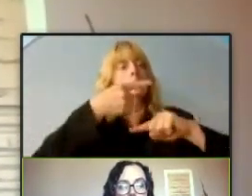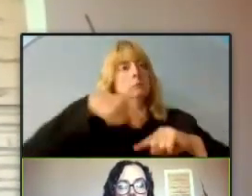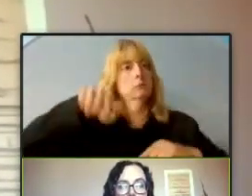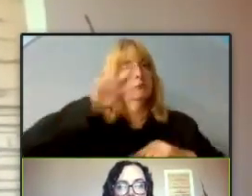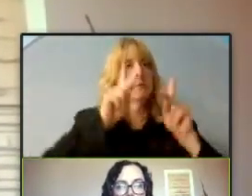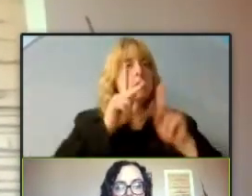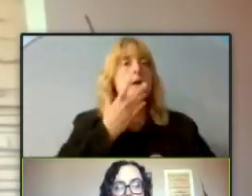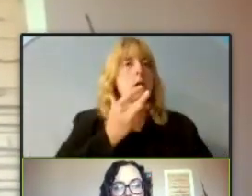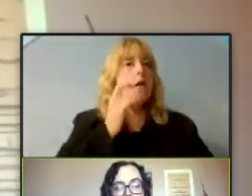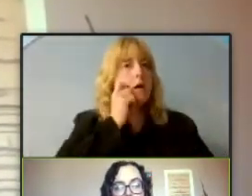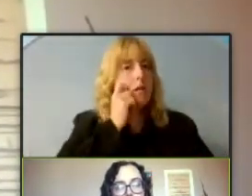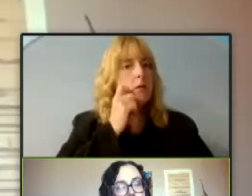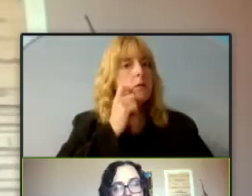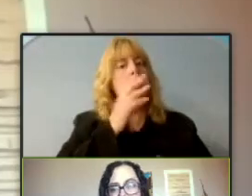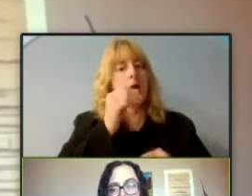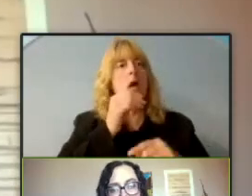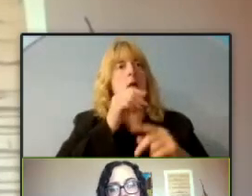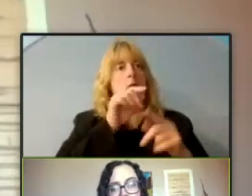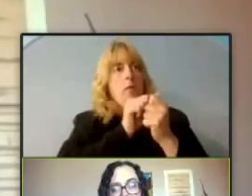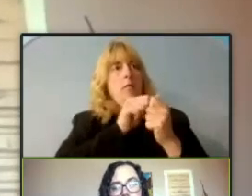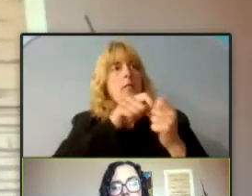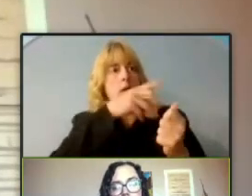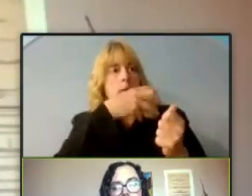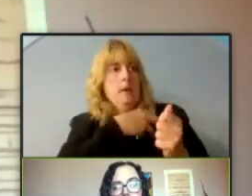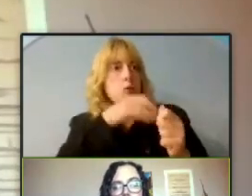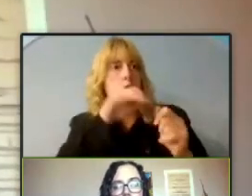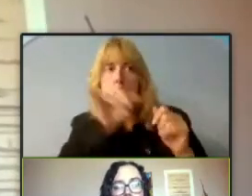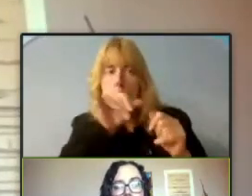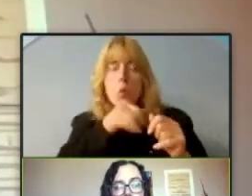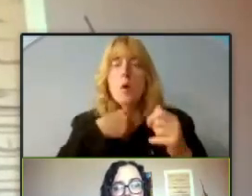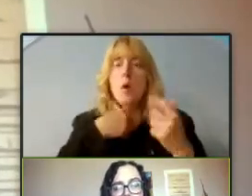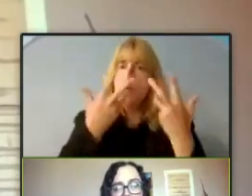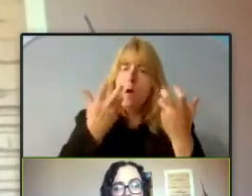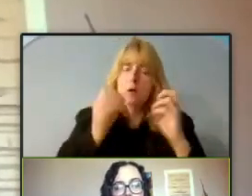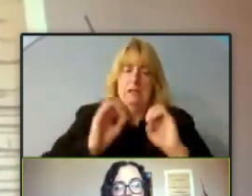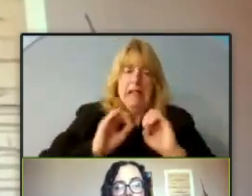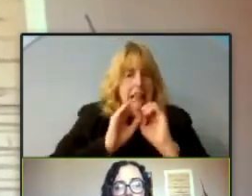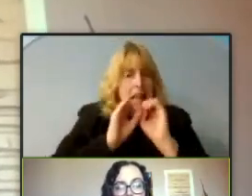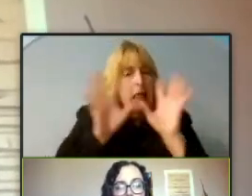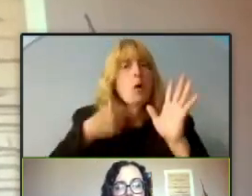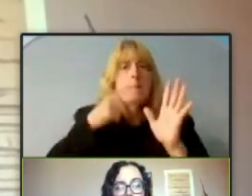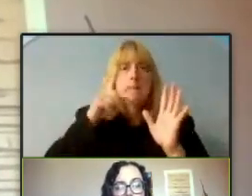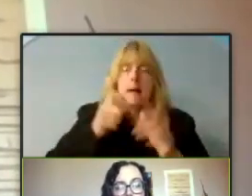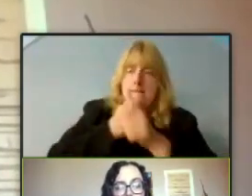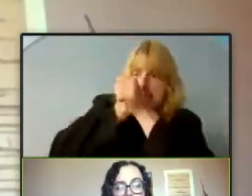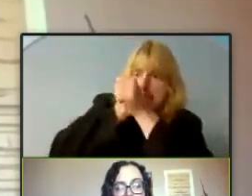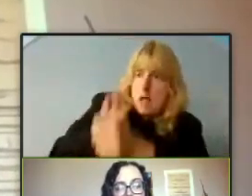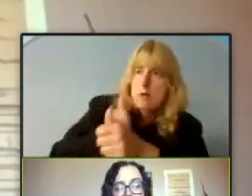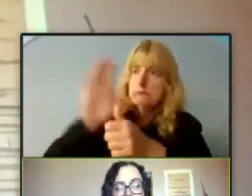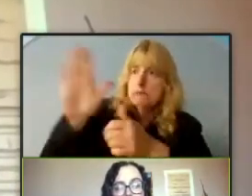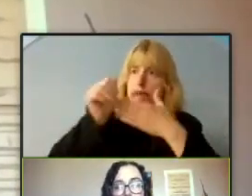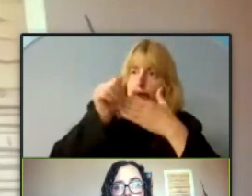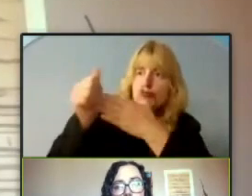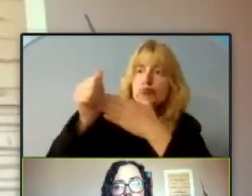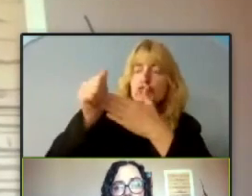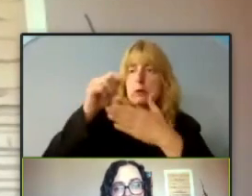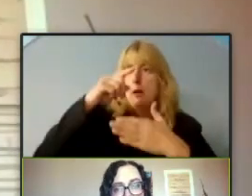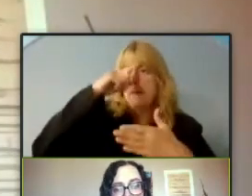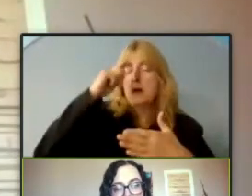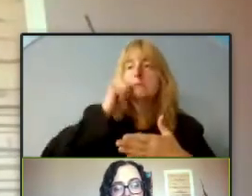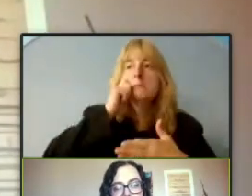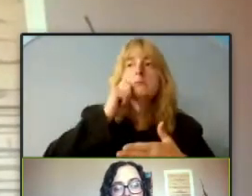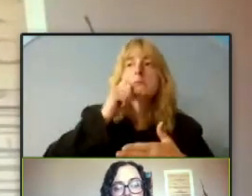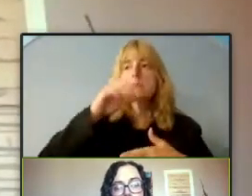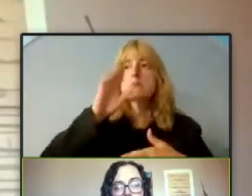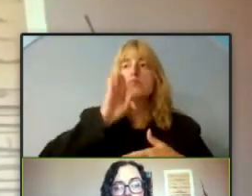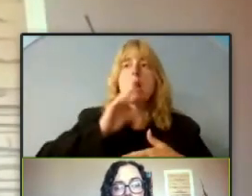colleagues. Again, I want this to be really clear. We must follow the leadership of Black and brown folks as we are fighting. Stop and